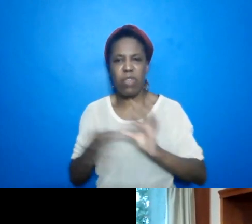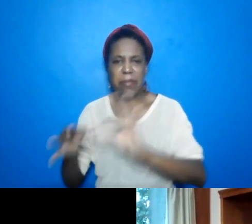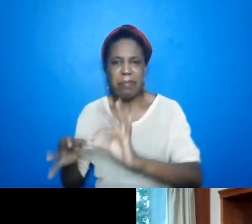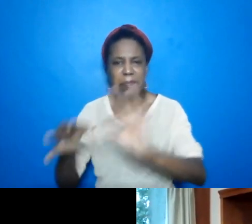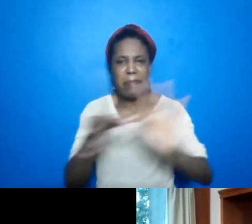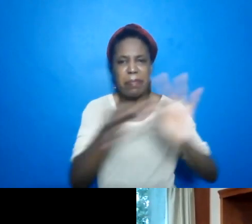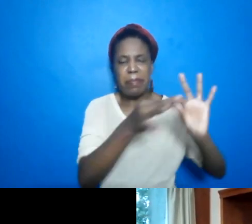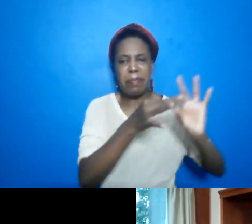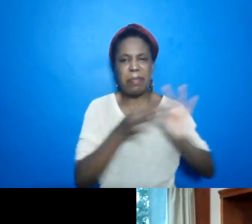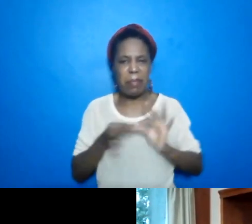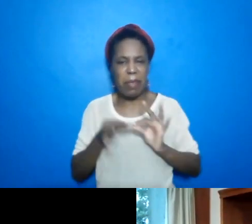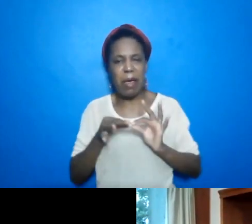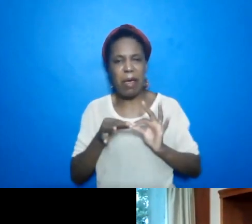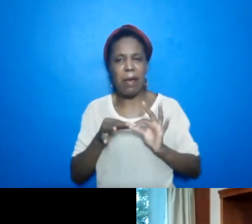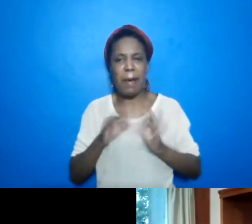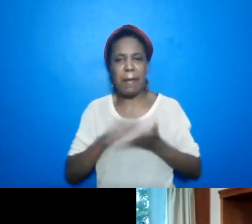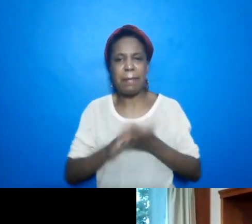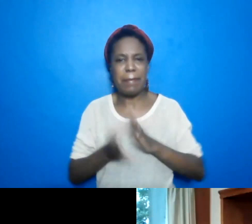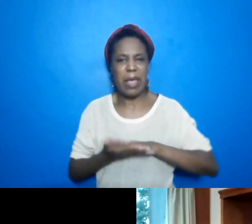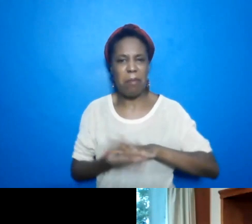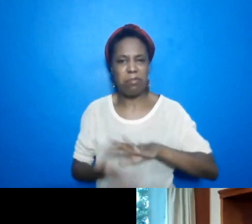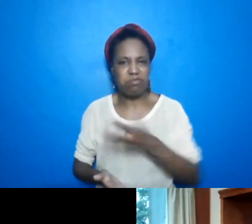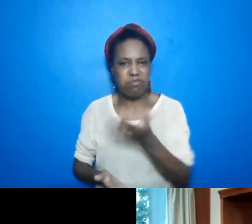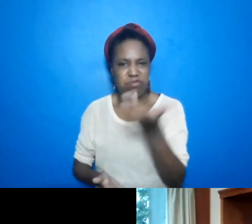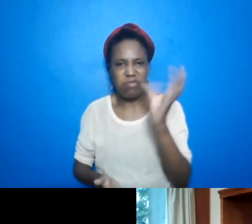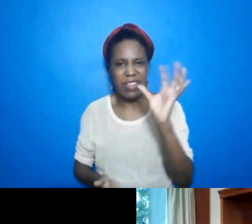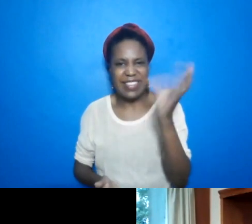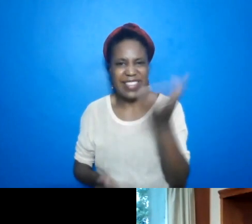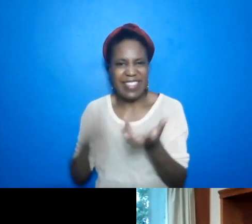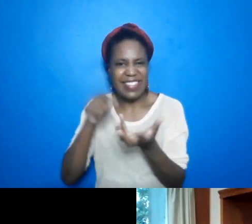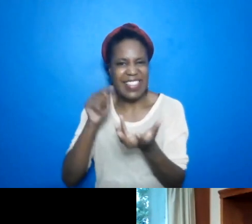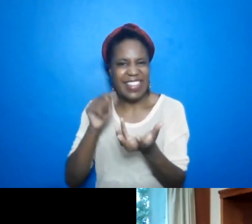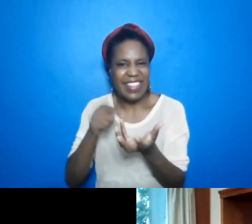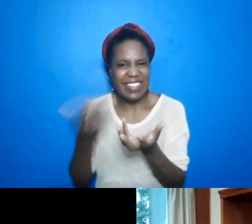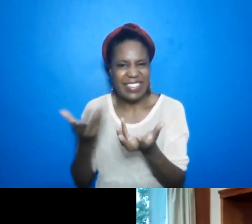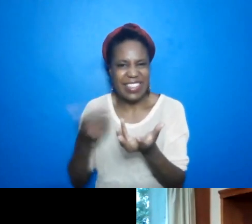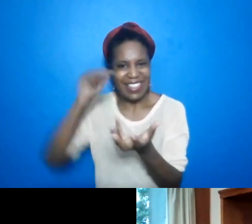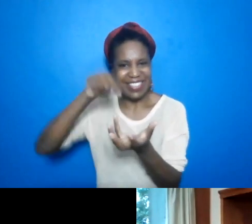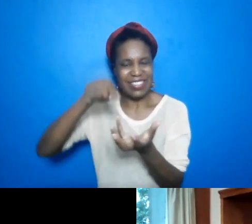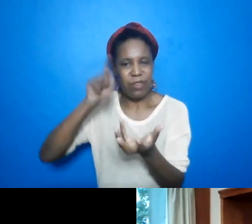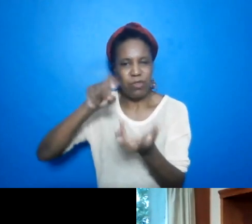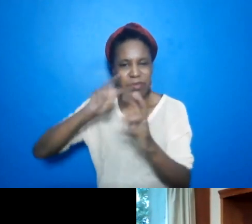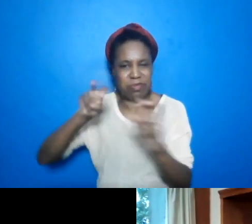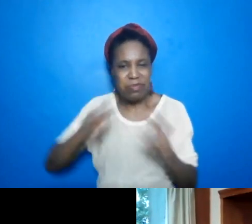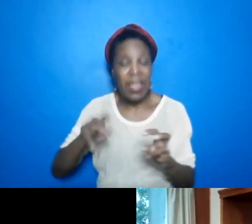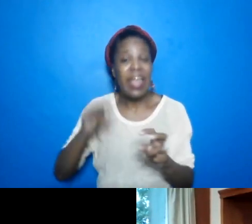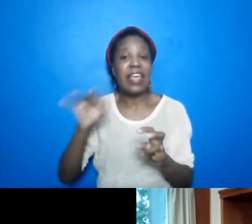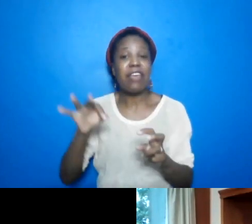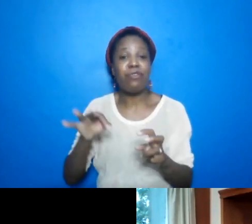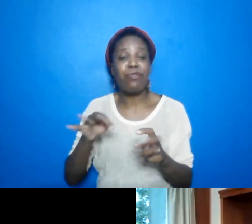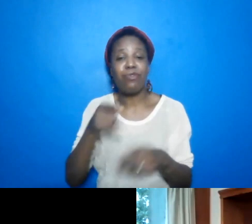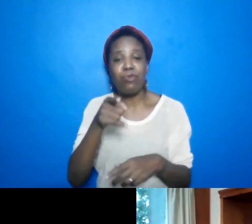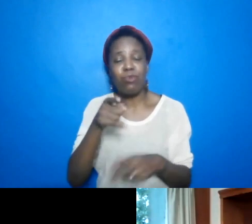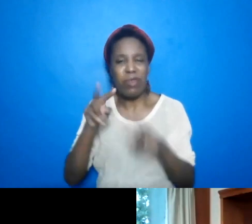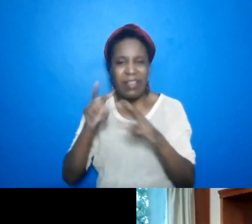those stories loses its current logic, right? Like, they have a logic that exists within a particular